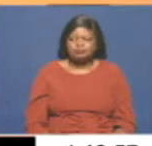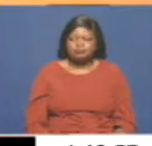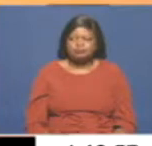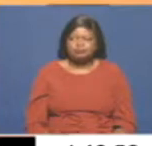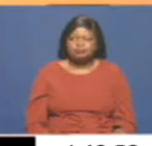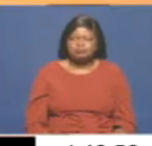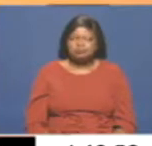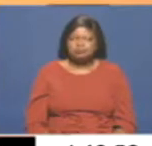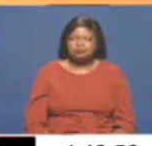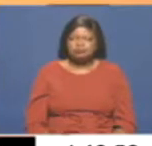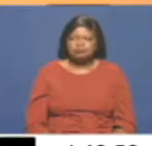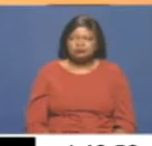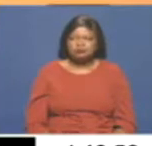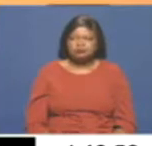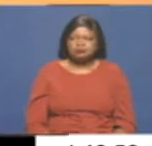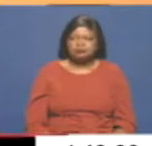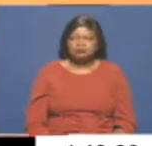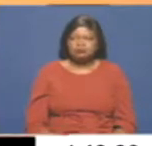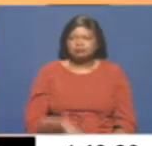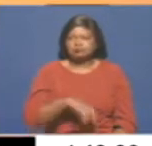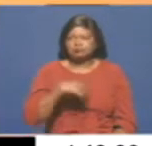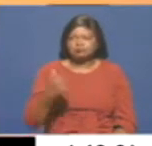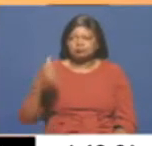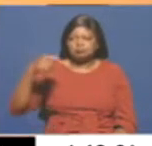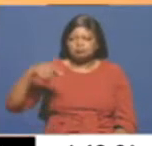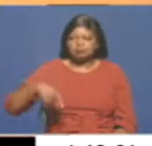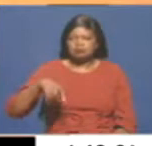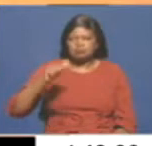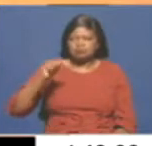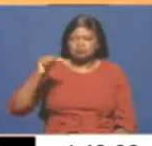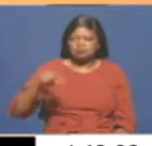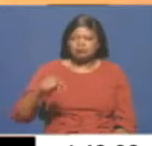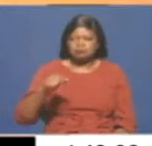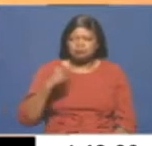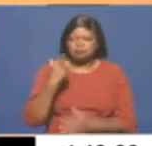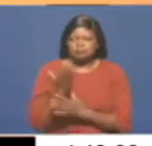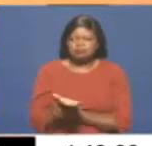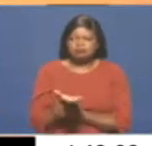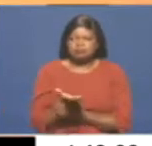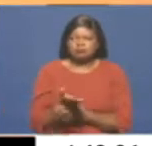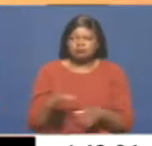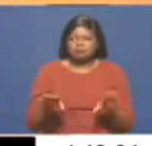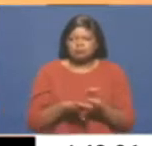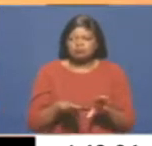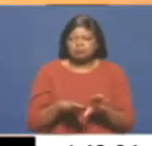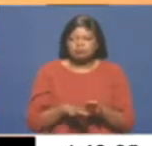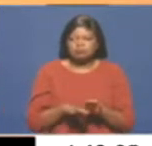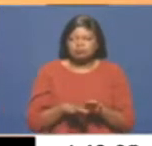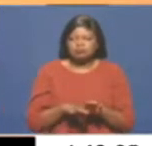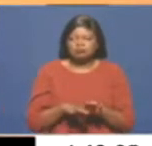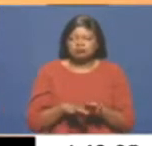In other news, the Pentecostal Assemblies of God is appealing to members of the faith to get listed in the